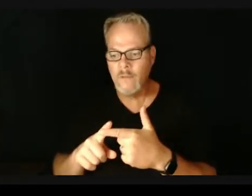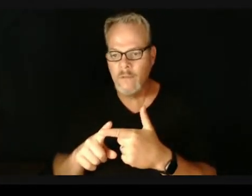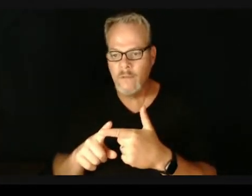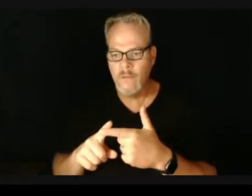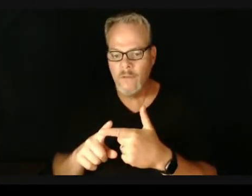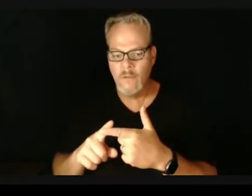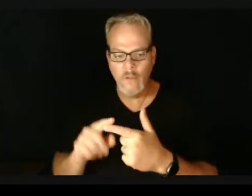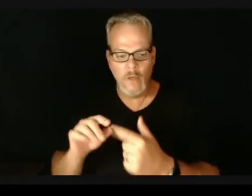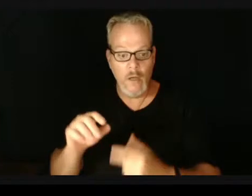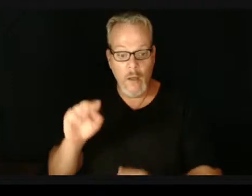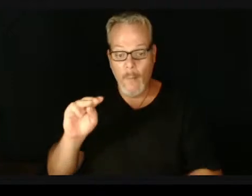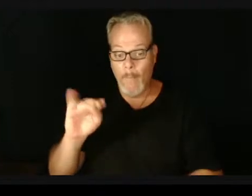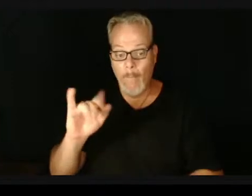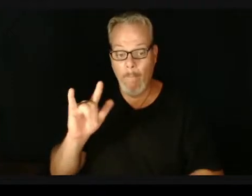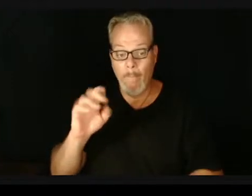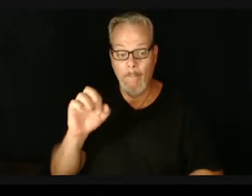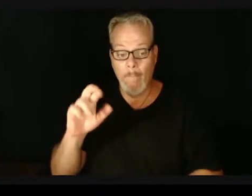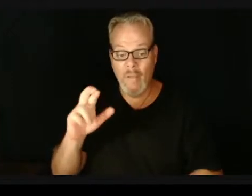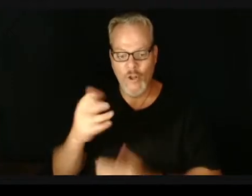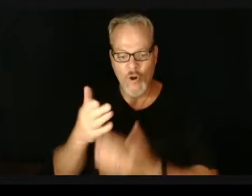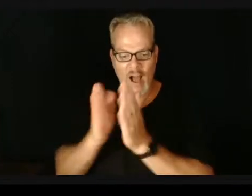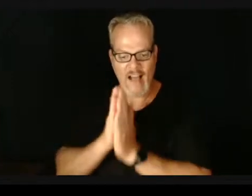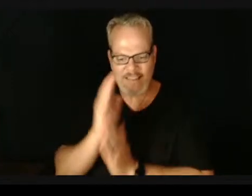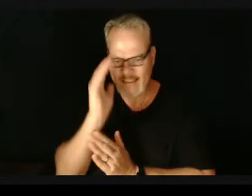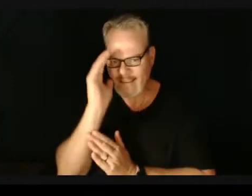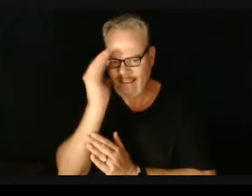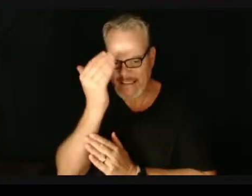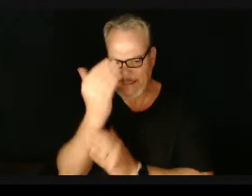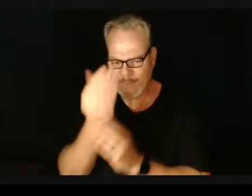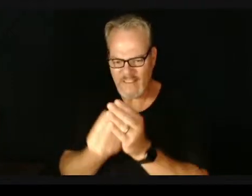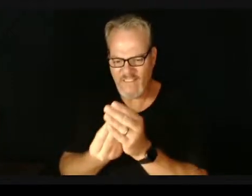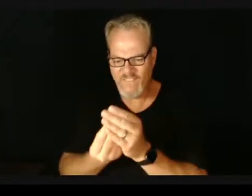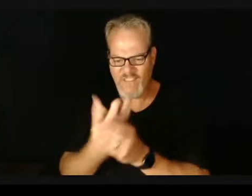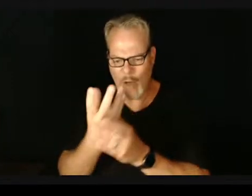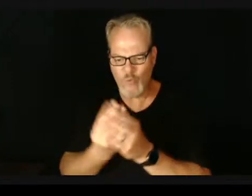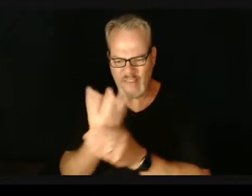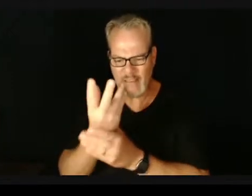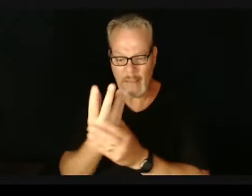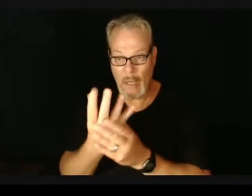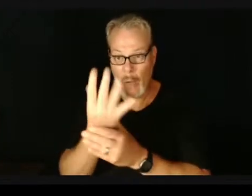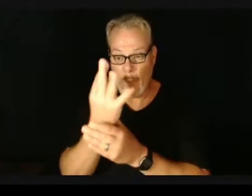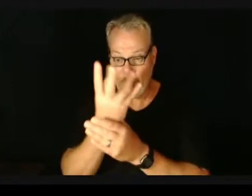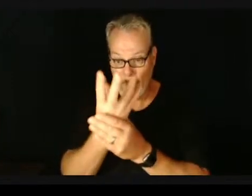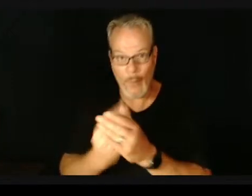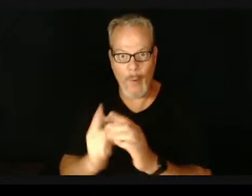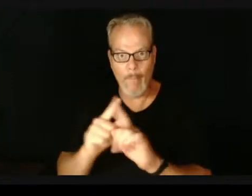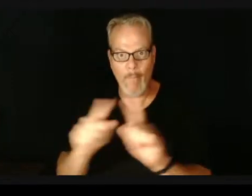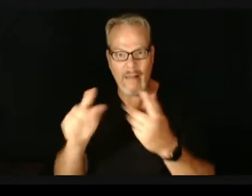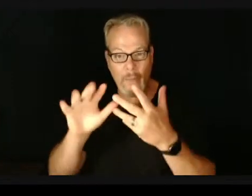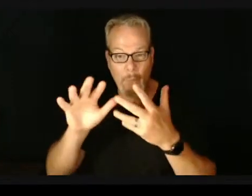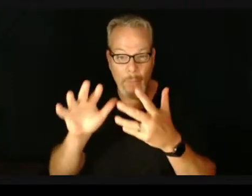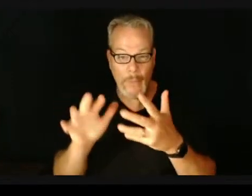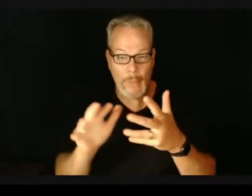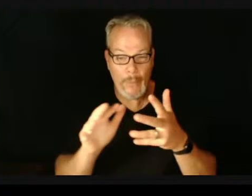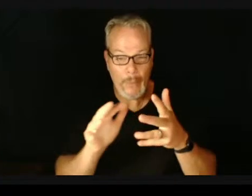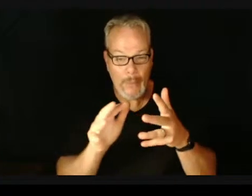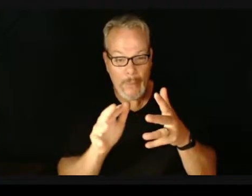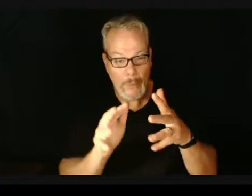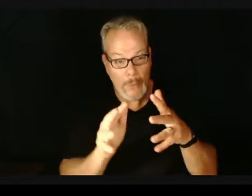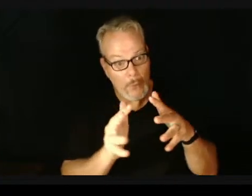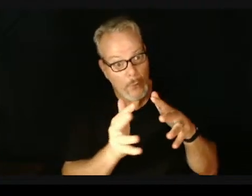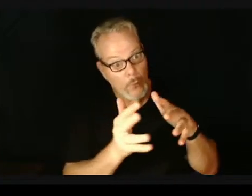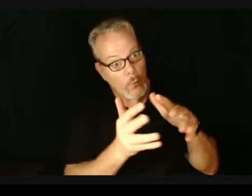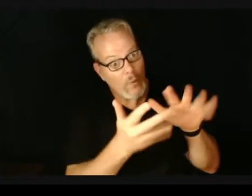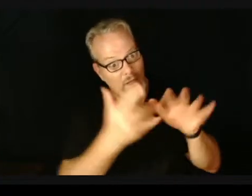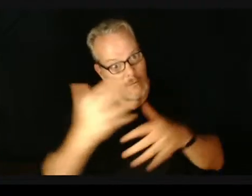also Miller asked, it seemed like the fountain wanted to come down, but the wind kept pulling it up, maybe on episode 15, getting a